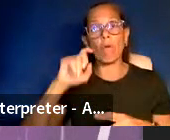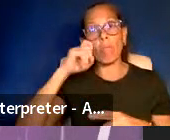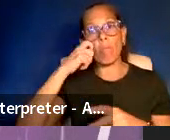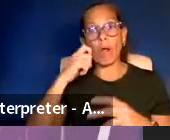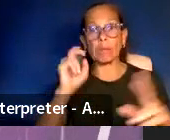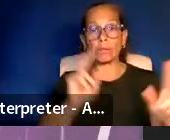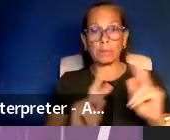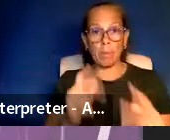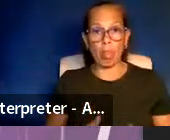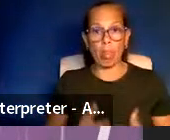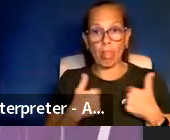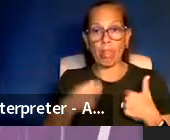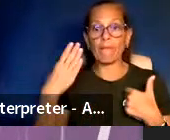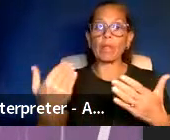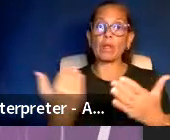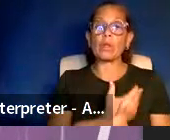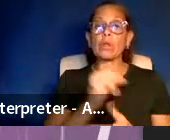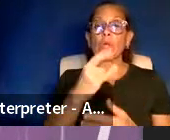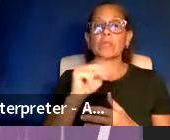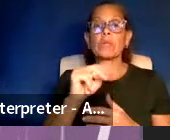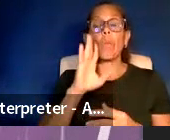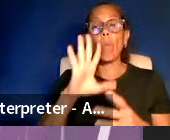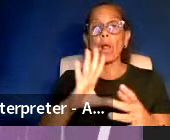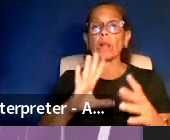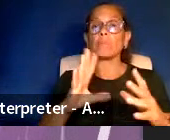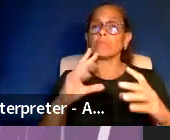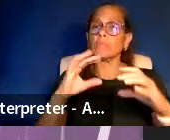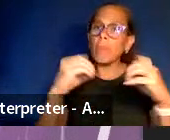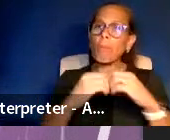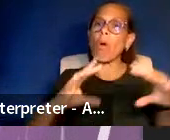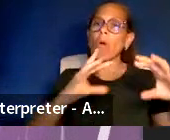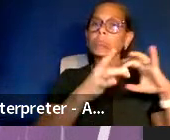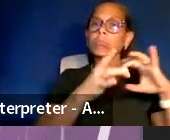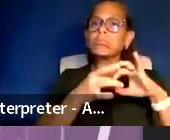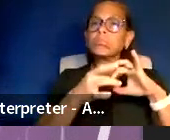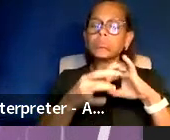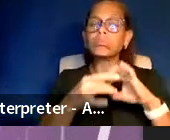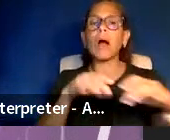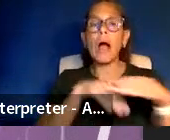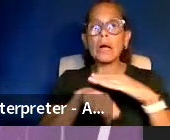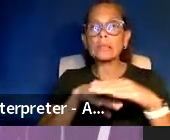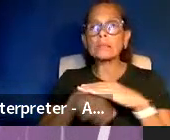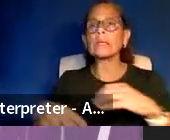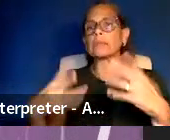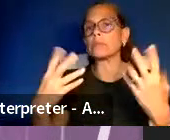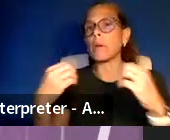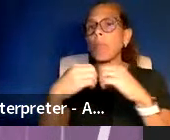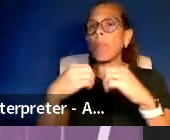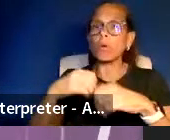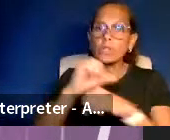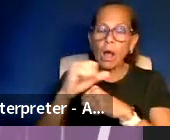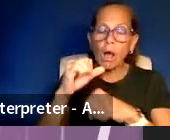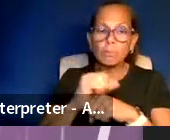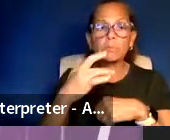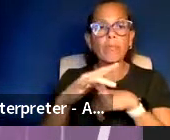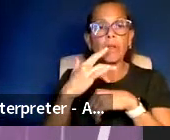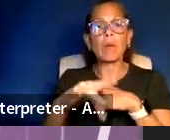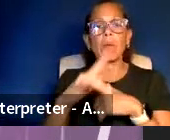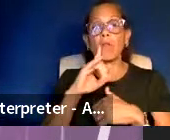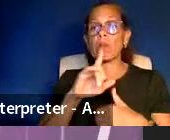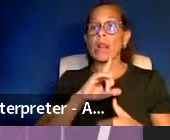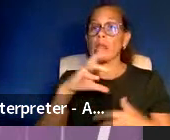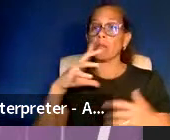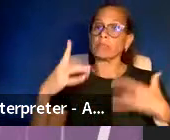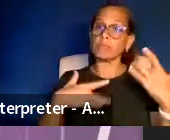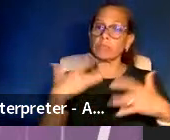residents. The new stations will strengthen connectivity and improve access to more high-quality jobs. We are very excited to be a part of this workforce